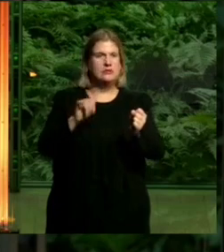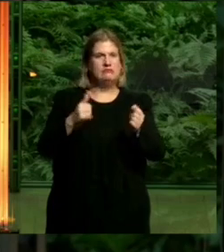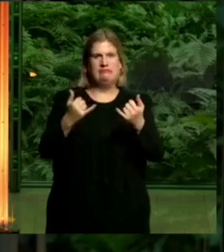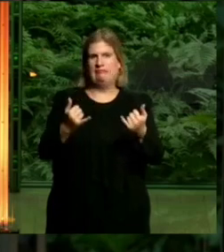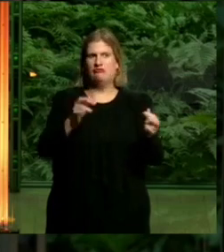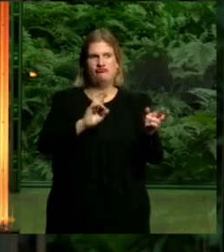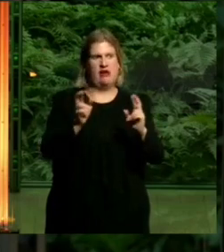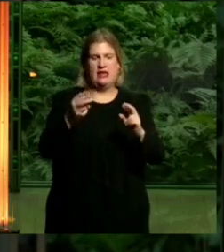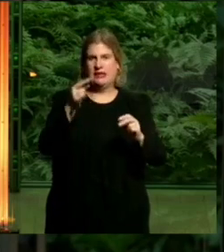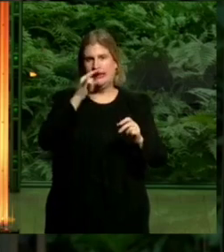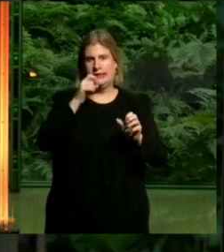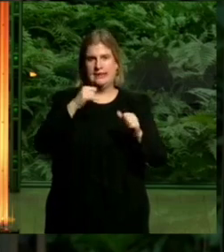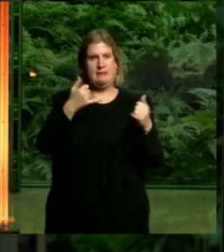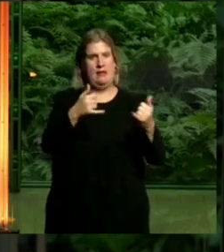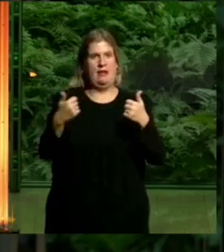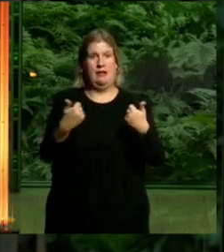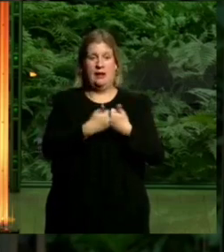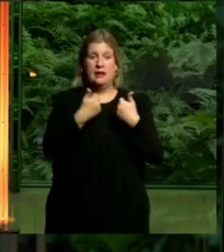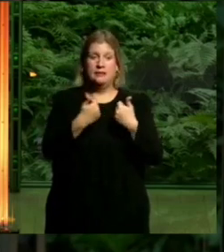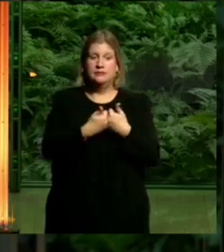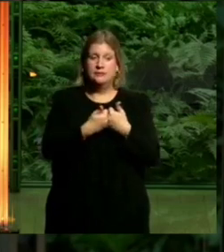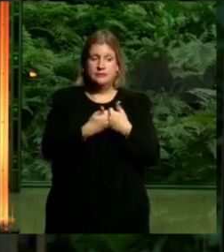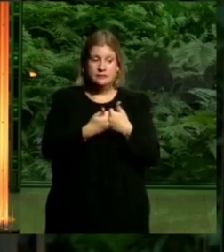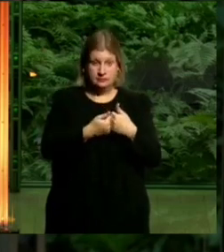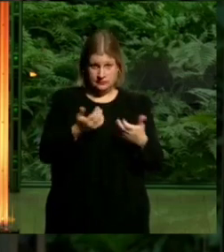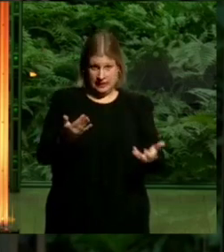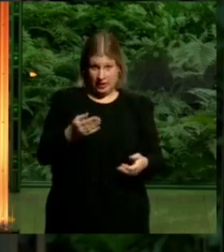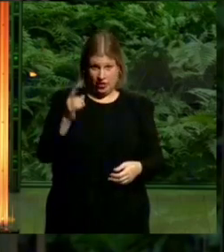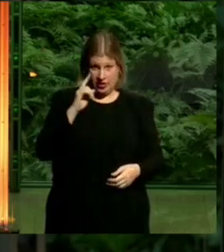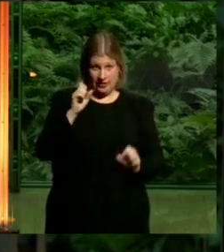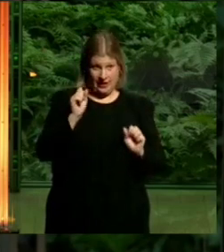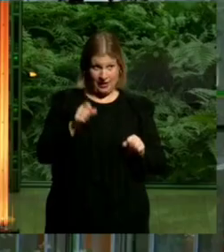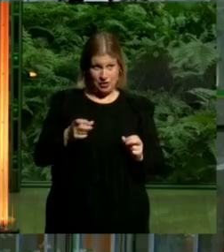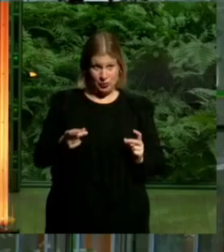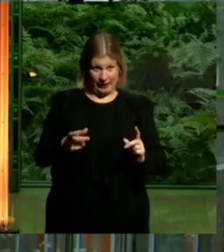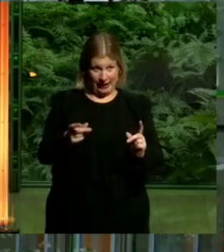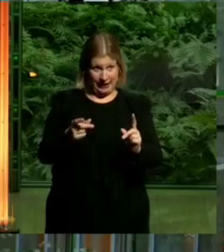game. I want to see if anybody here thinks they can do this quickly.